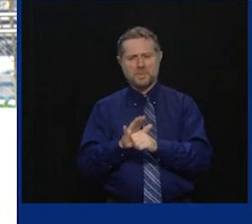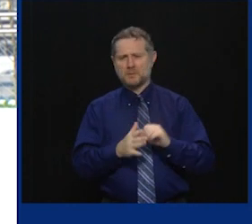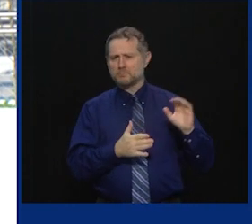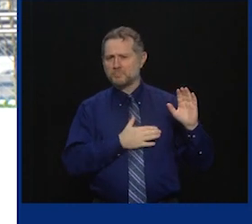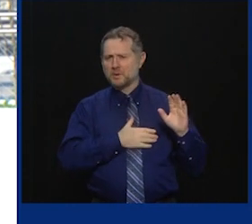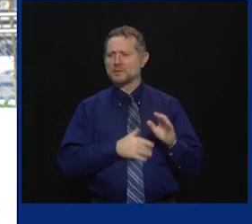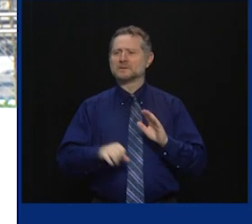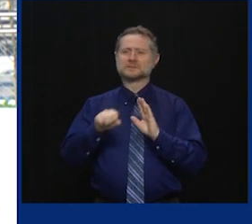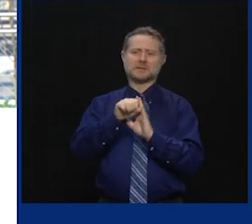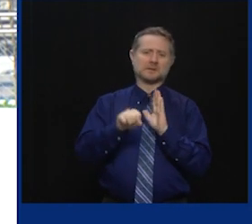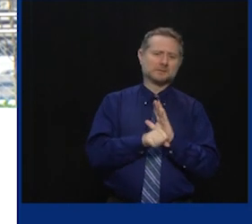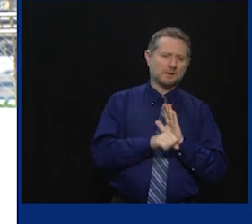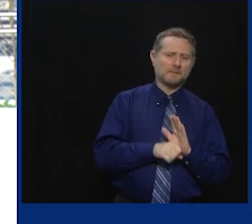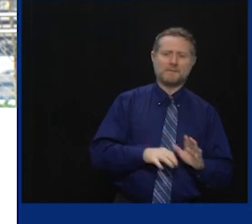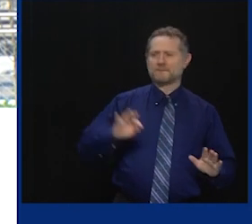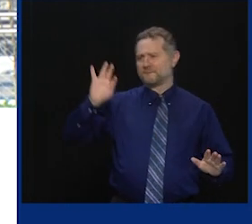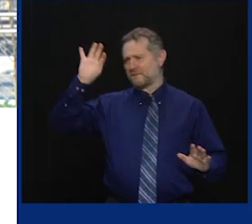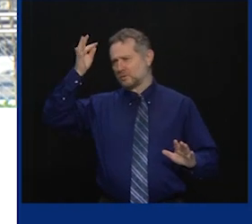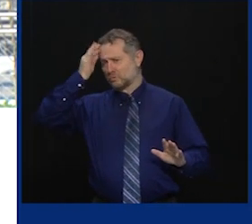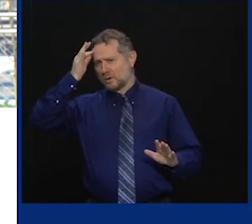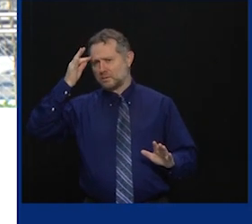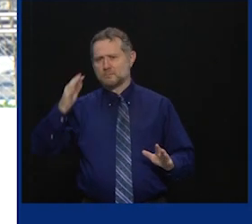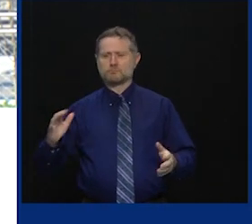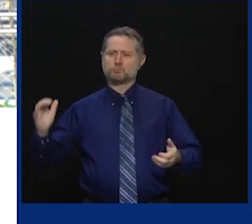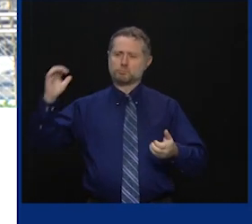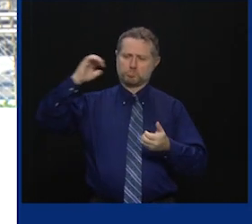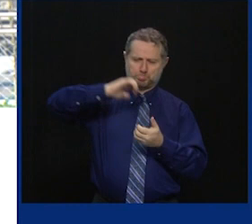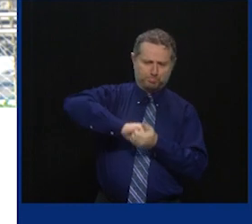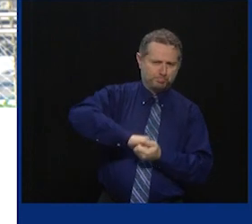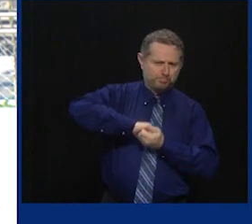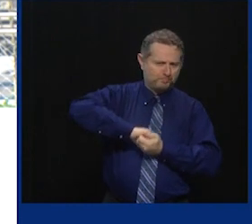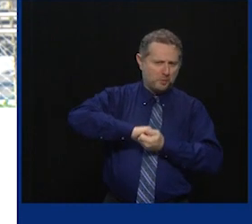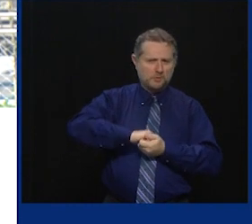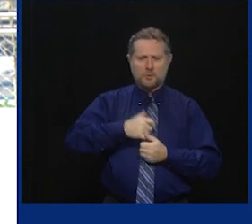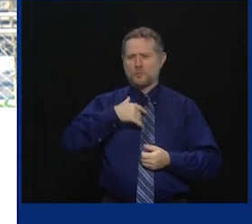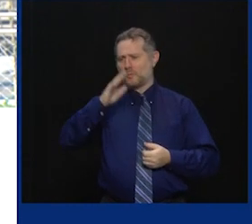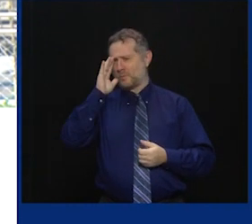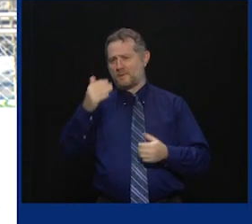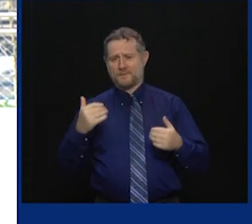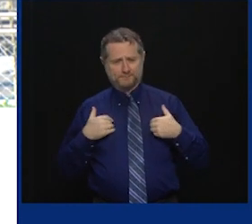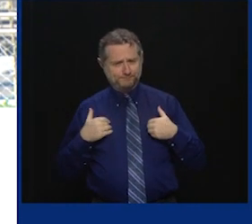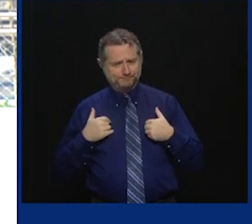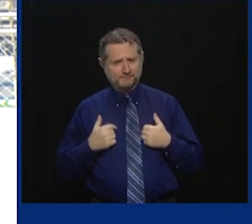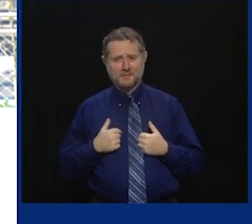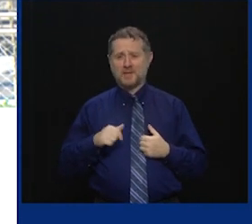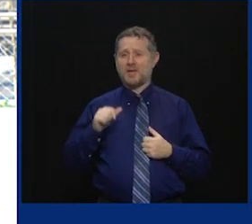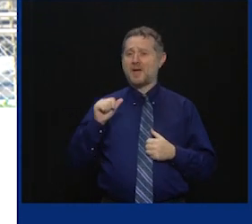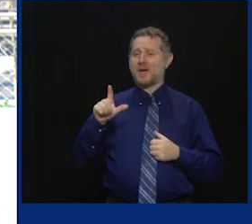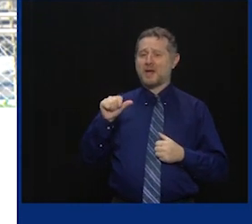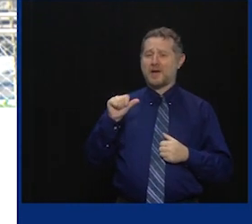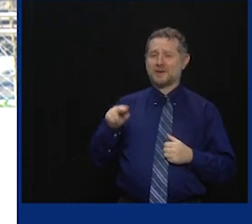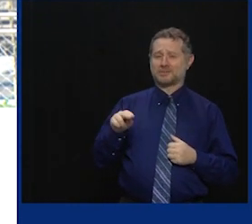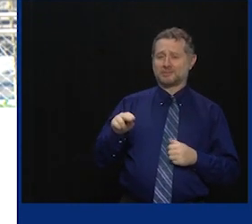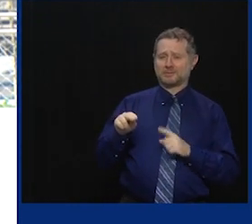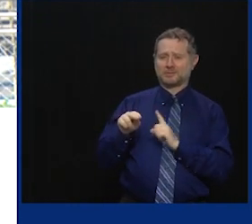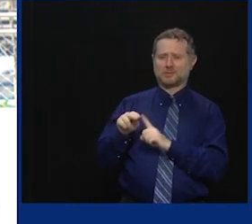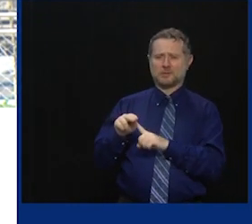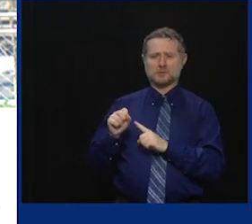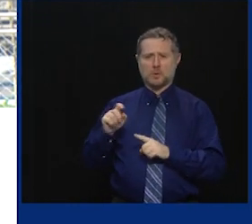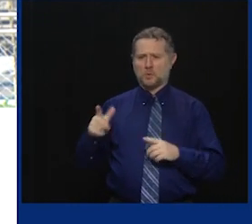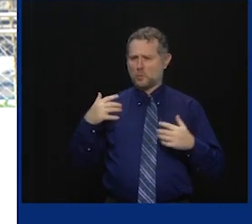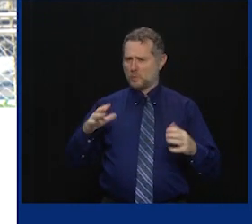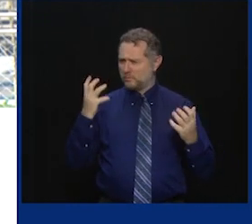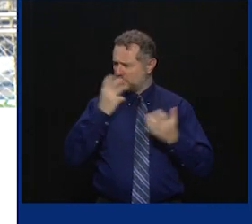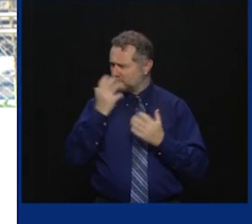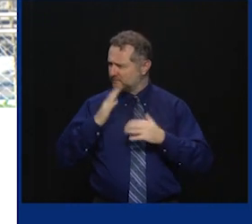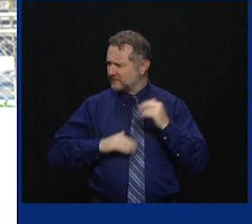and I couldn't be happier to have a partnership with you. Alan, what a magnificent facility. Yesterday, I